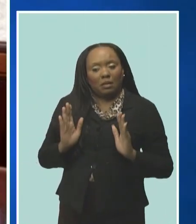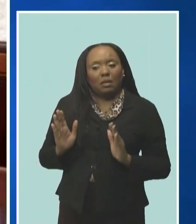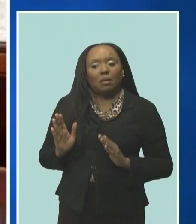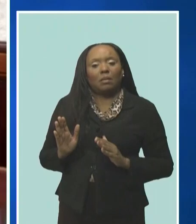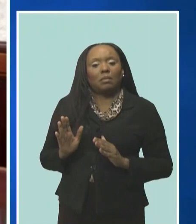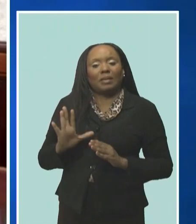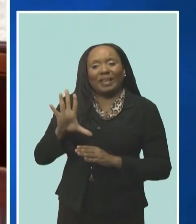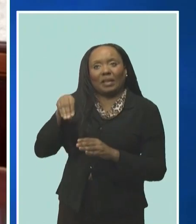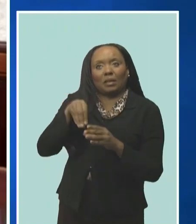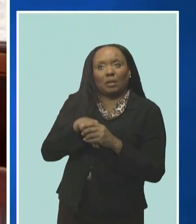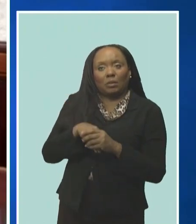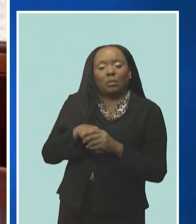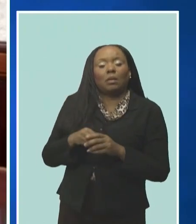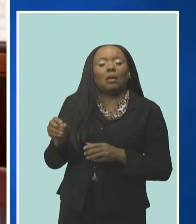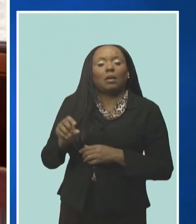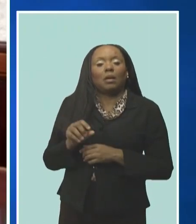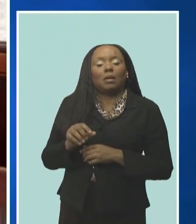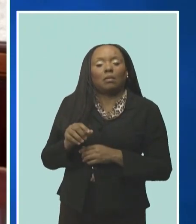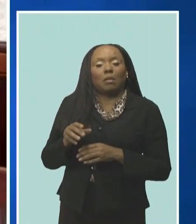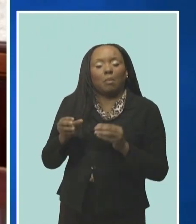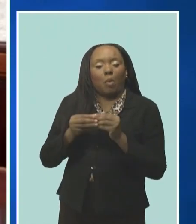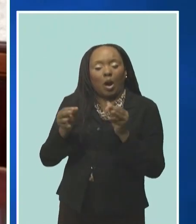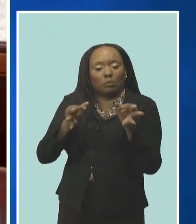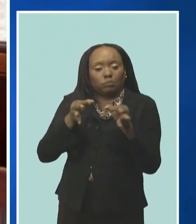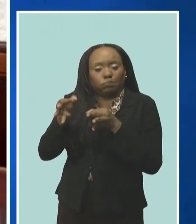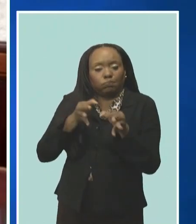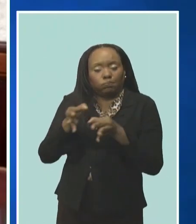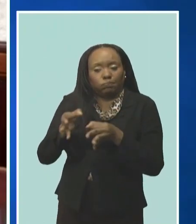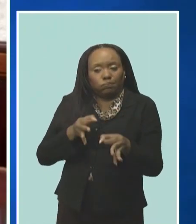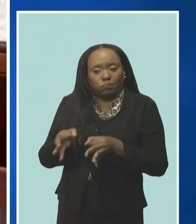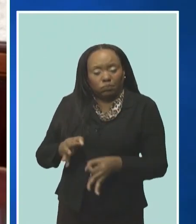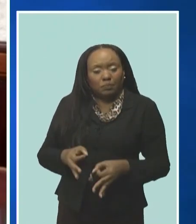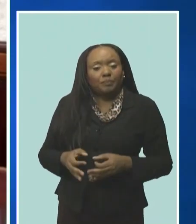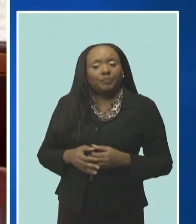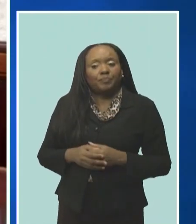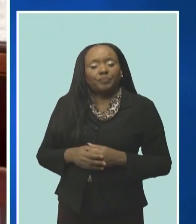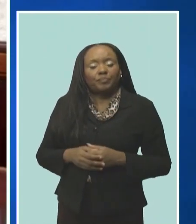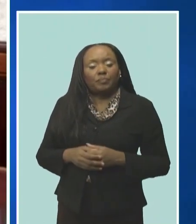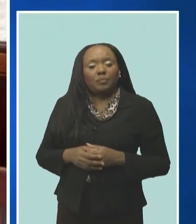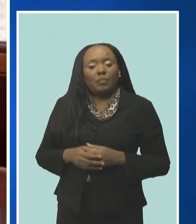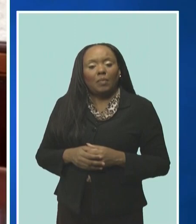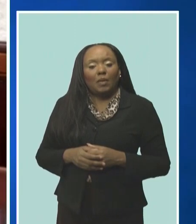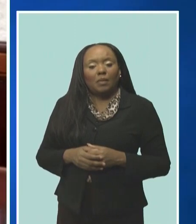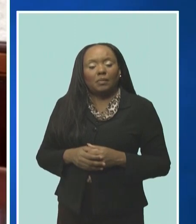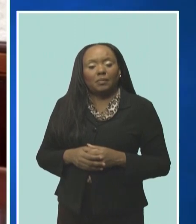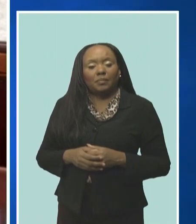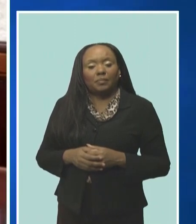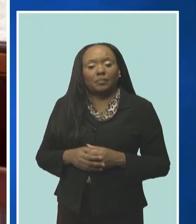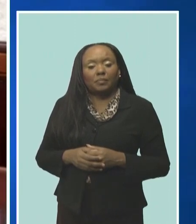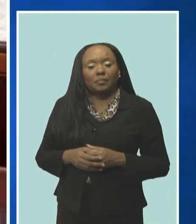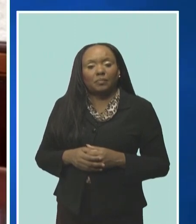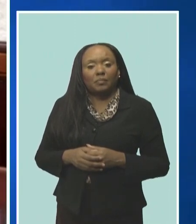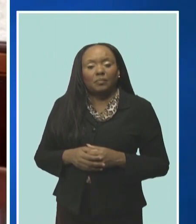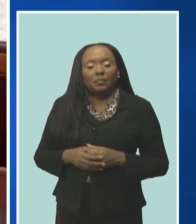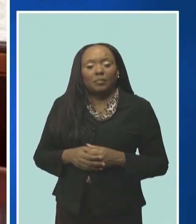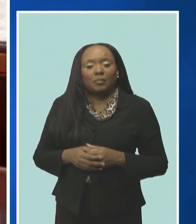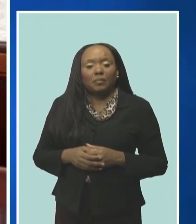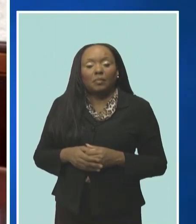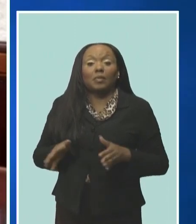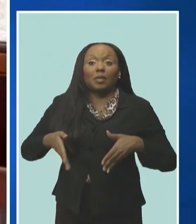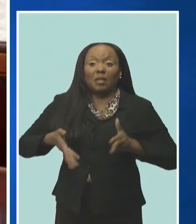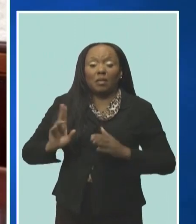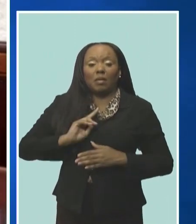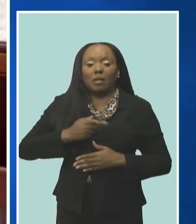the inclusion now of a definition in the road traffic bill to allow us to define